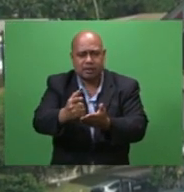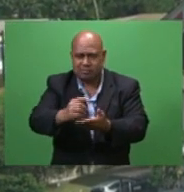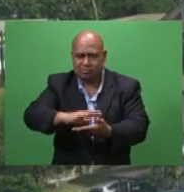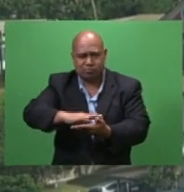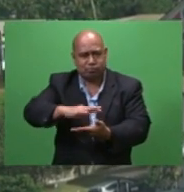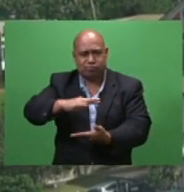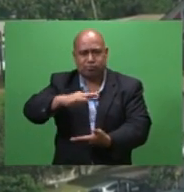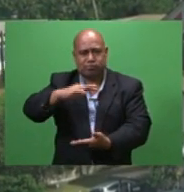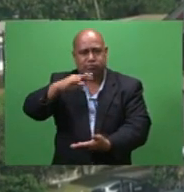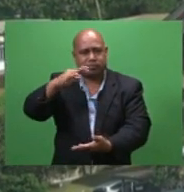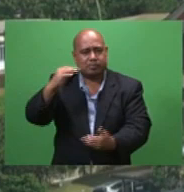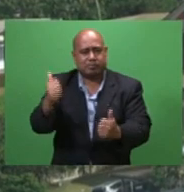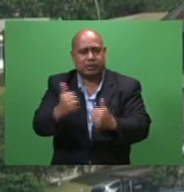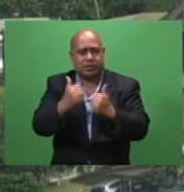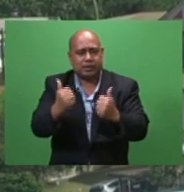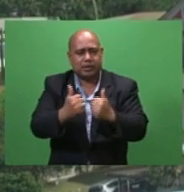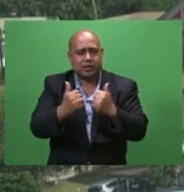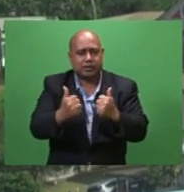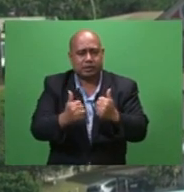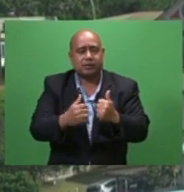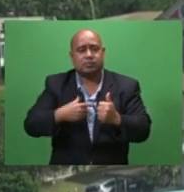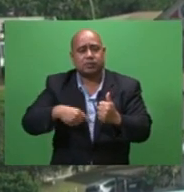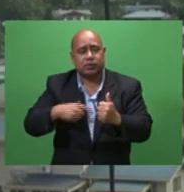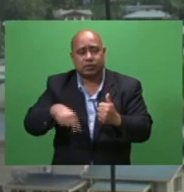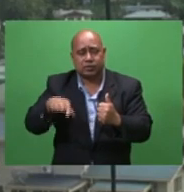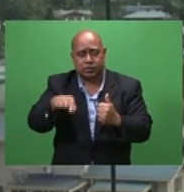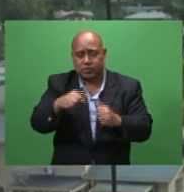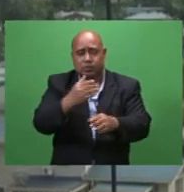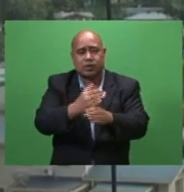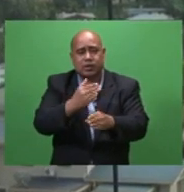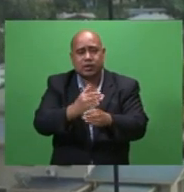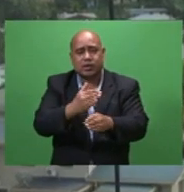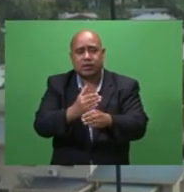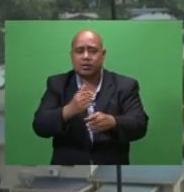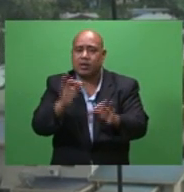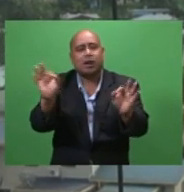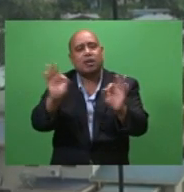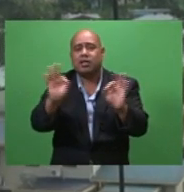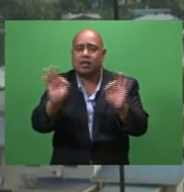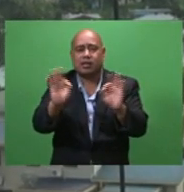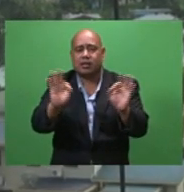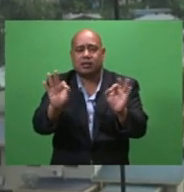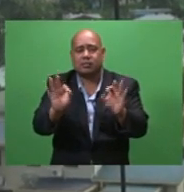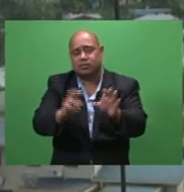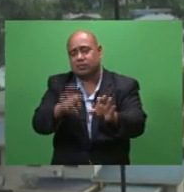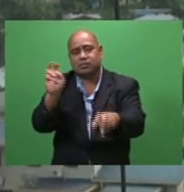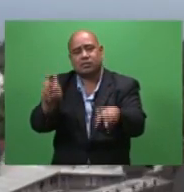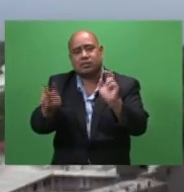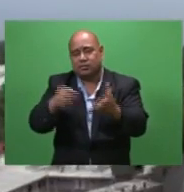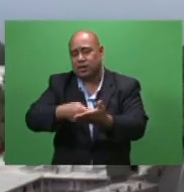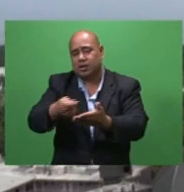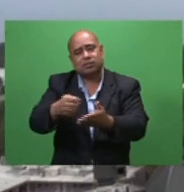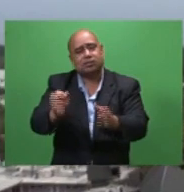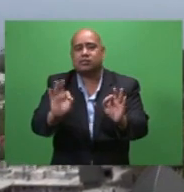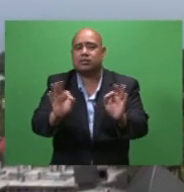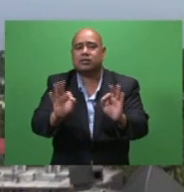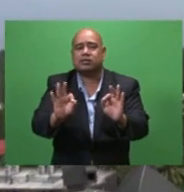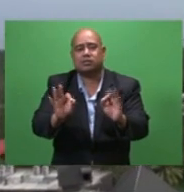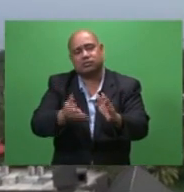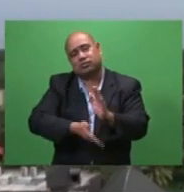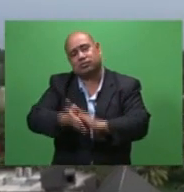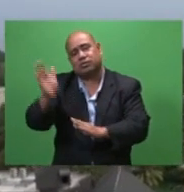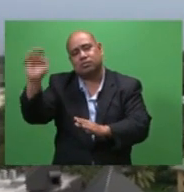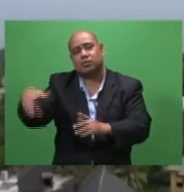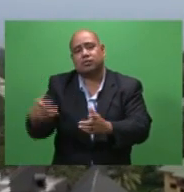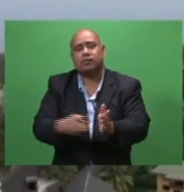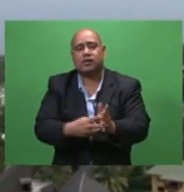because of the job losses. Khan says while agent activities have increased, the market has slowed down